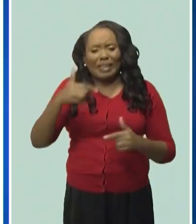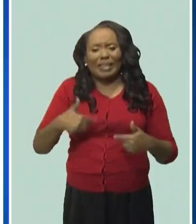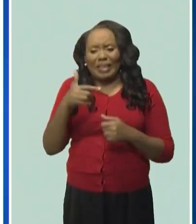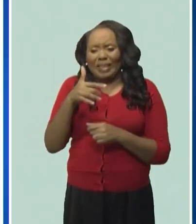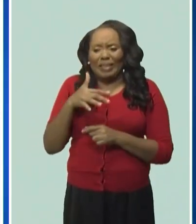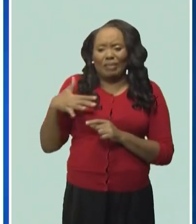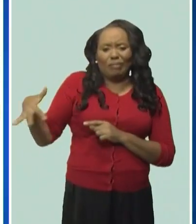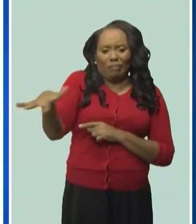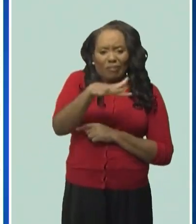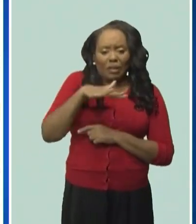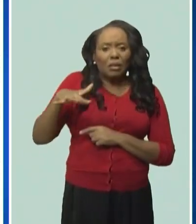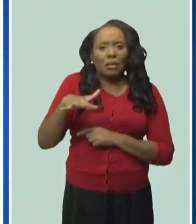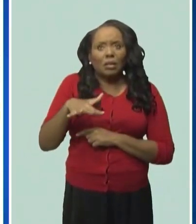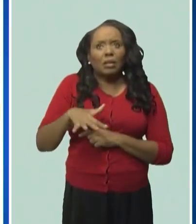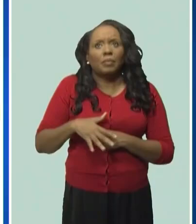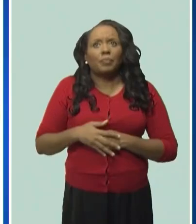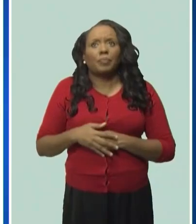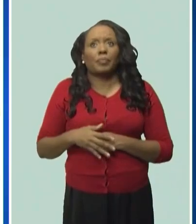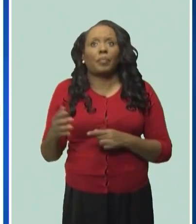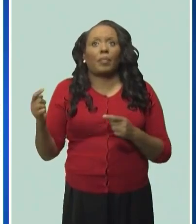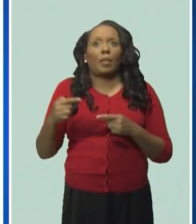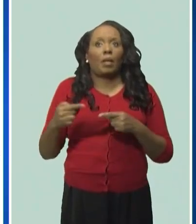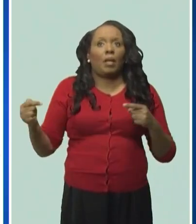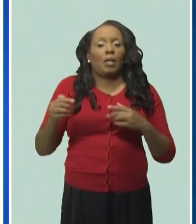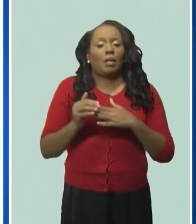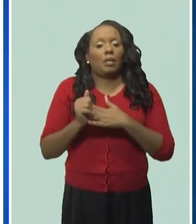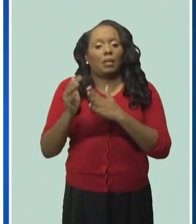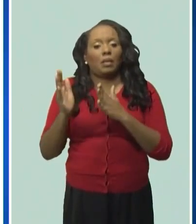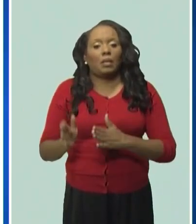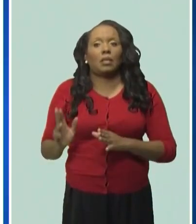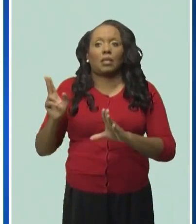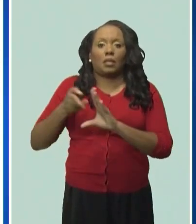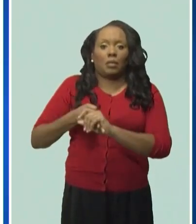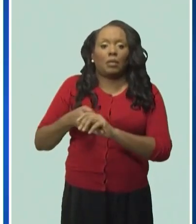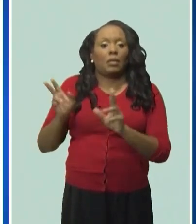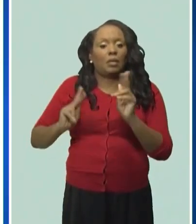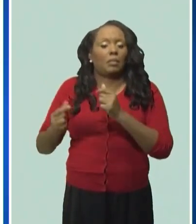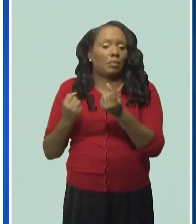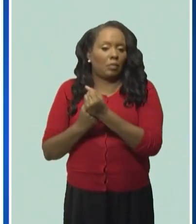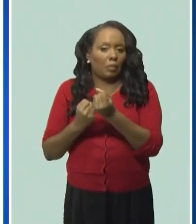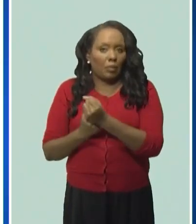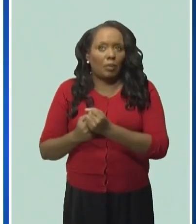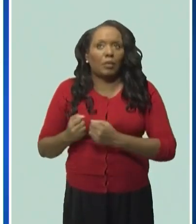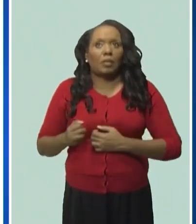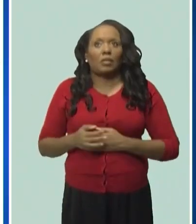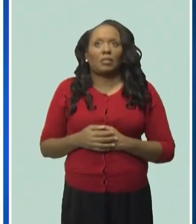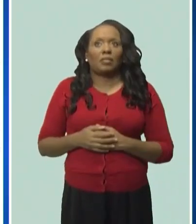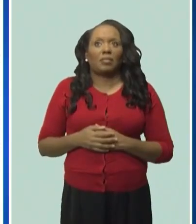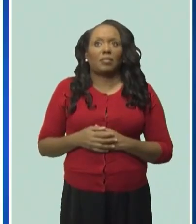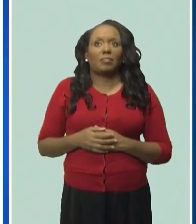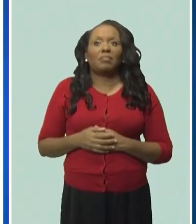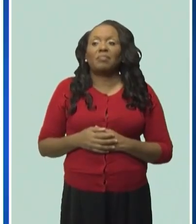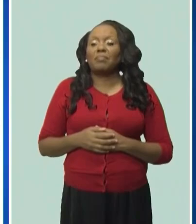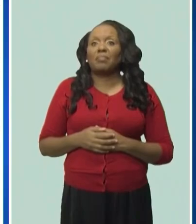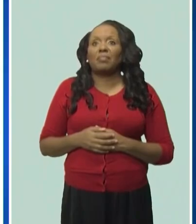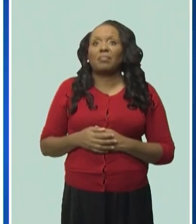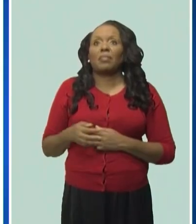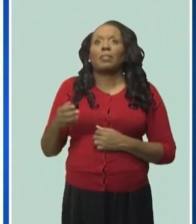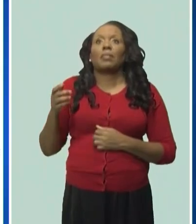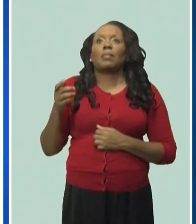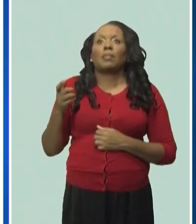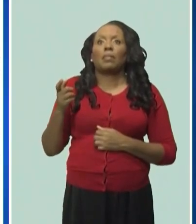that cell tower. Opposition leader Ralph Thorne joined the residents in support. I understand that there was no